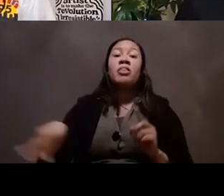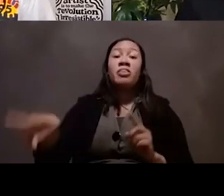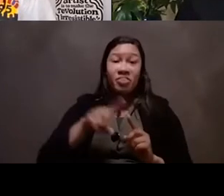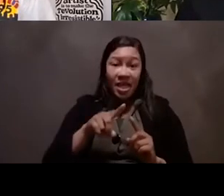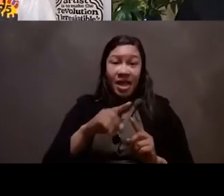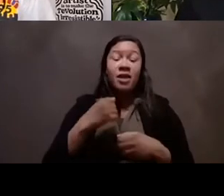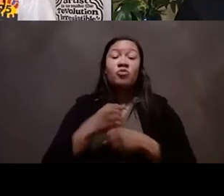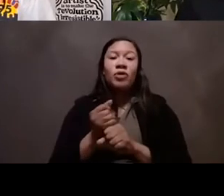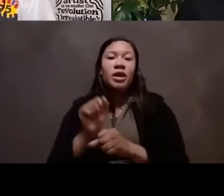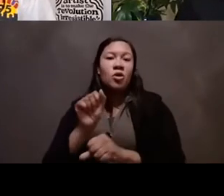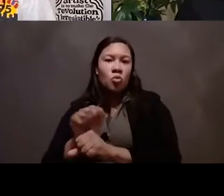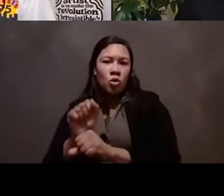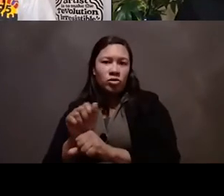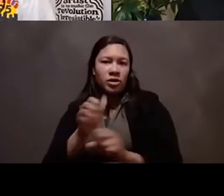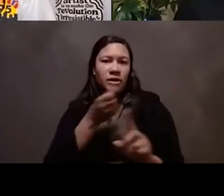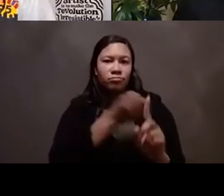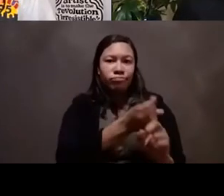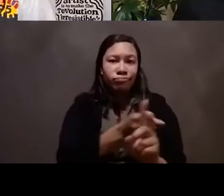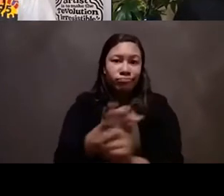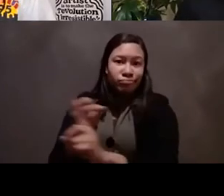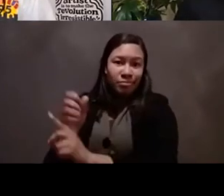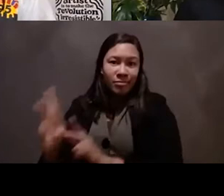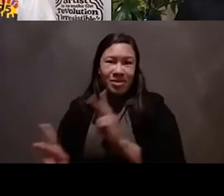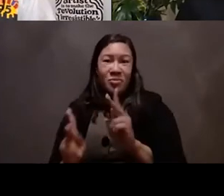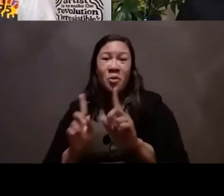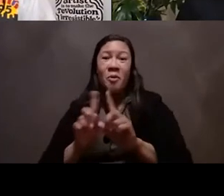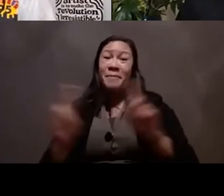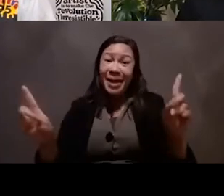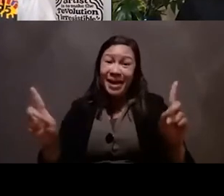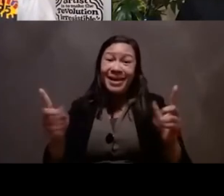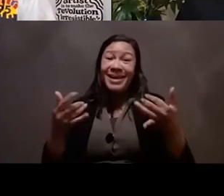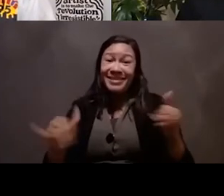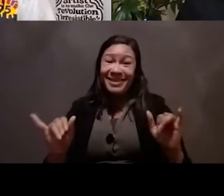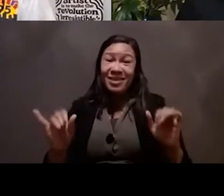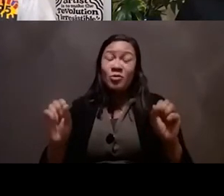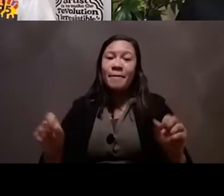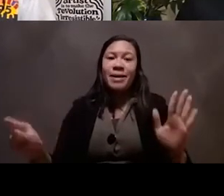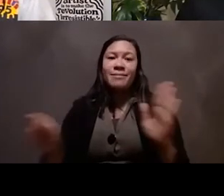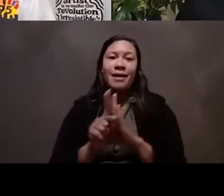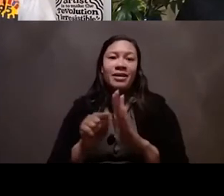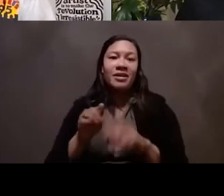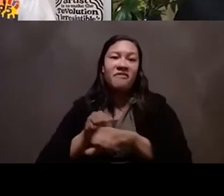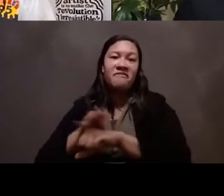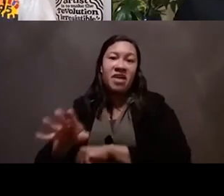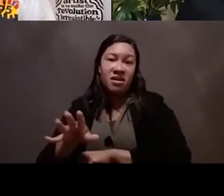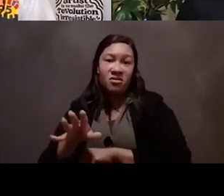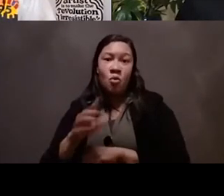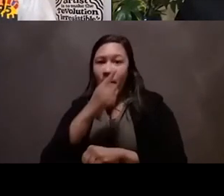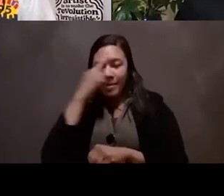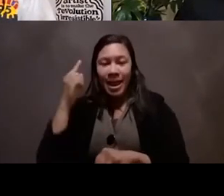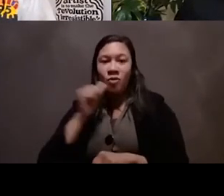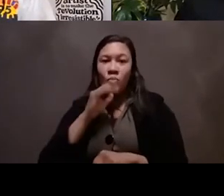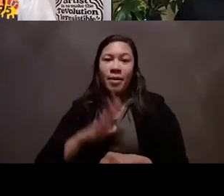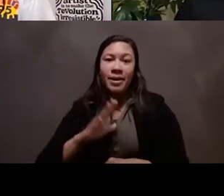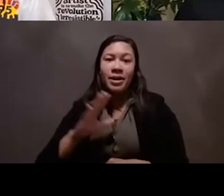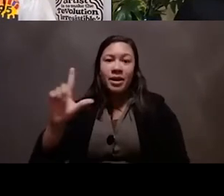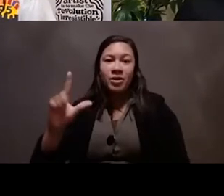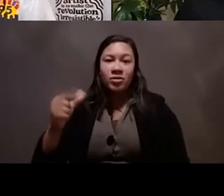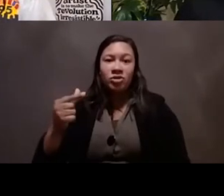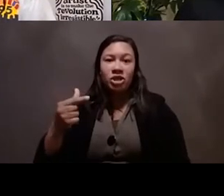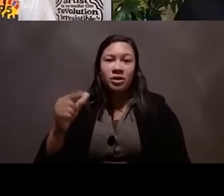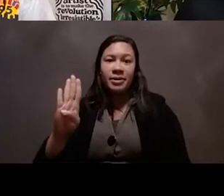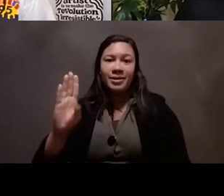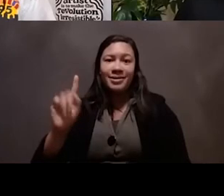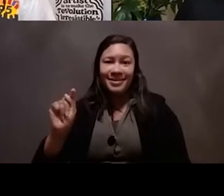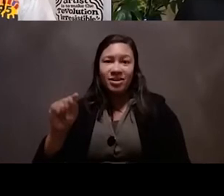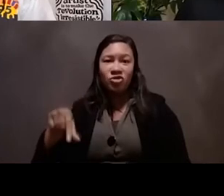been devastating to particularly Black women and LGBTQ plus folks, right? So I think we do have to have